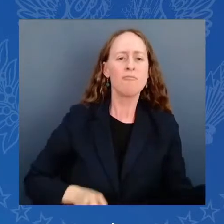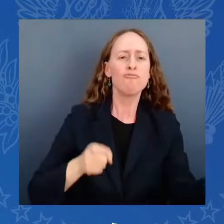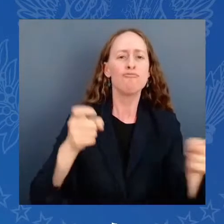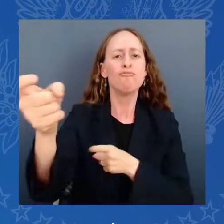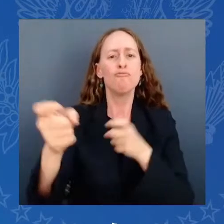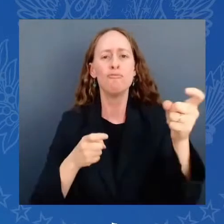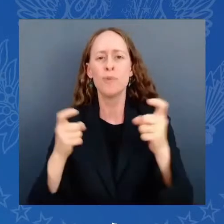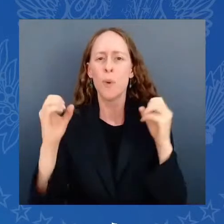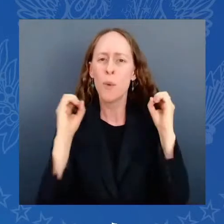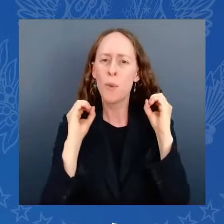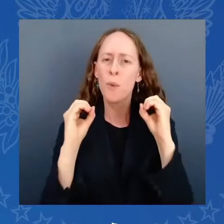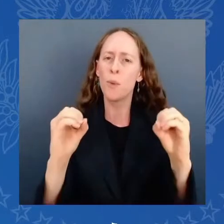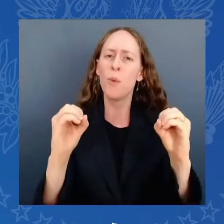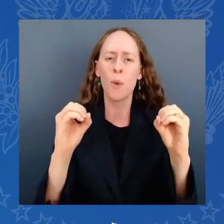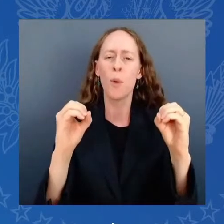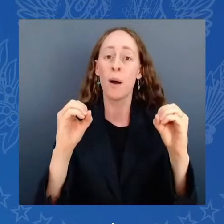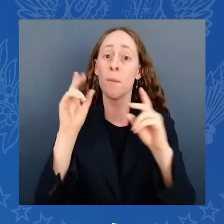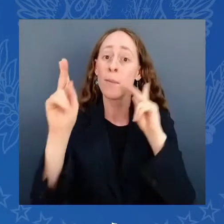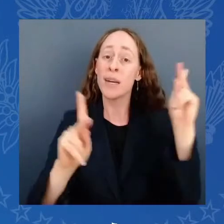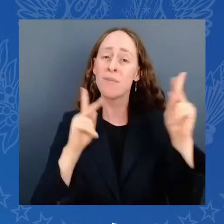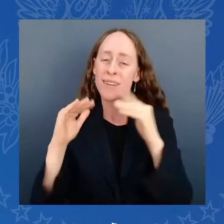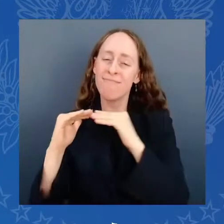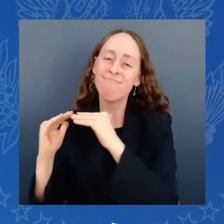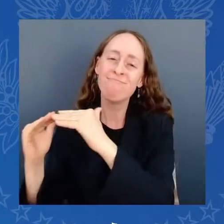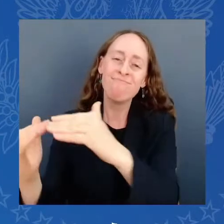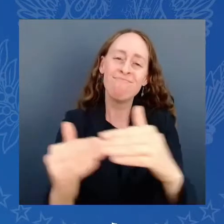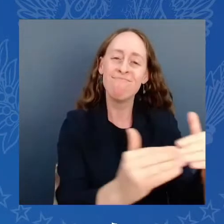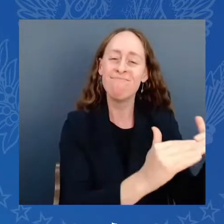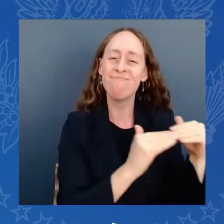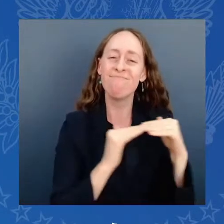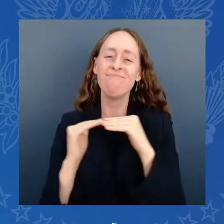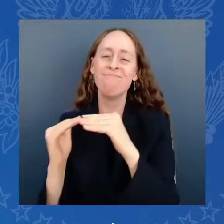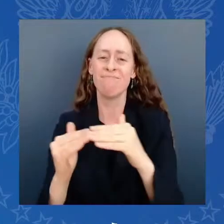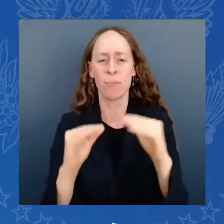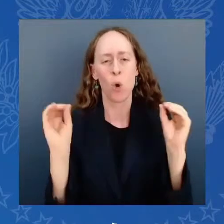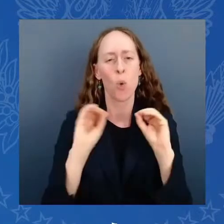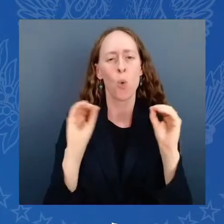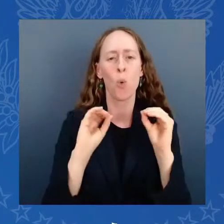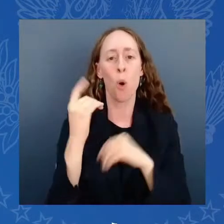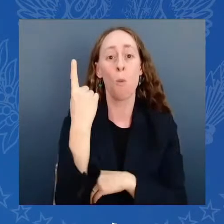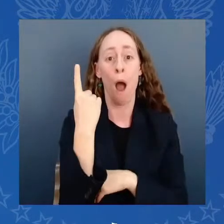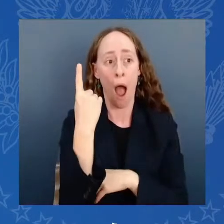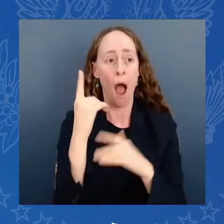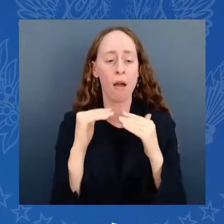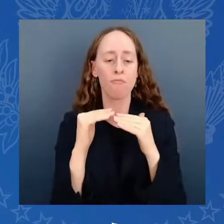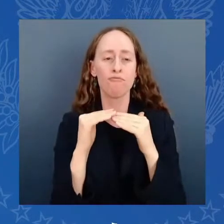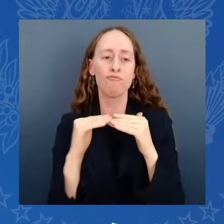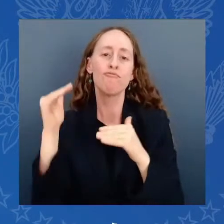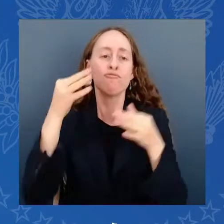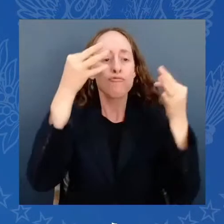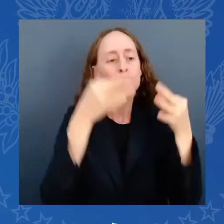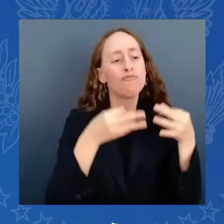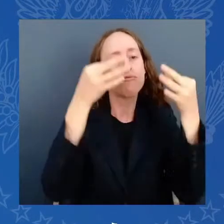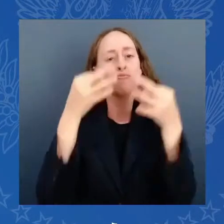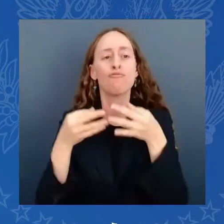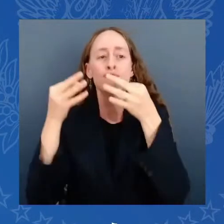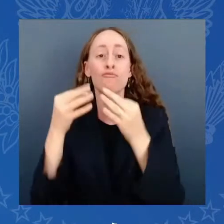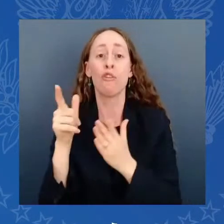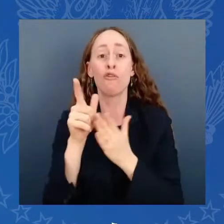No one is above the law. And for all practical purposes, the court's decision almost certainly means that the president can